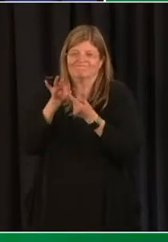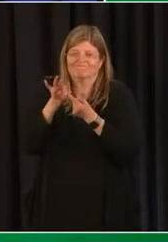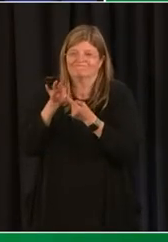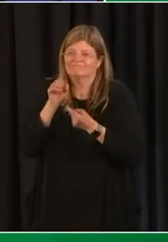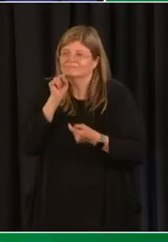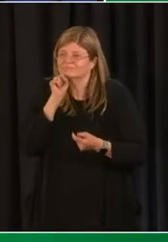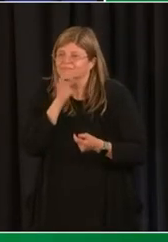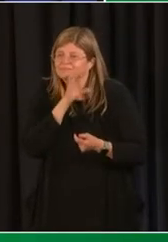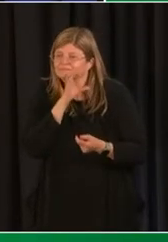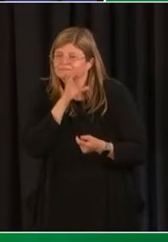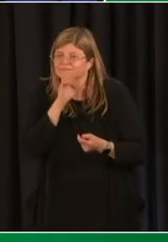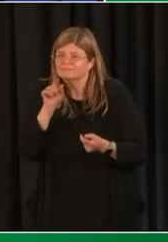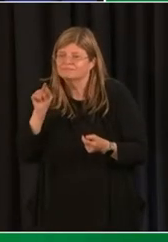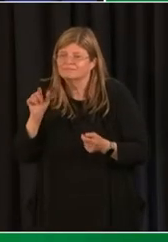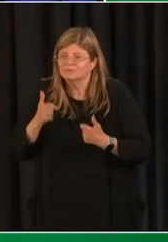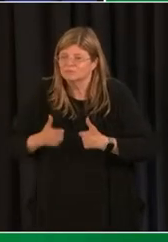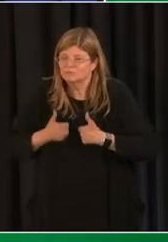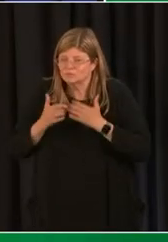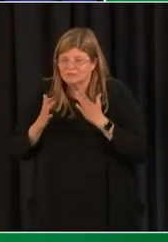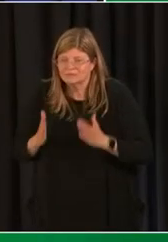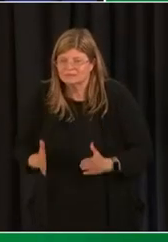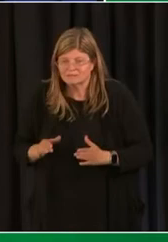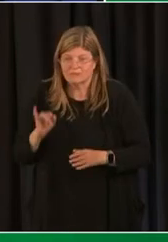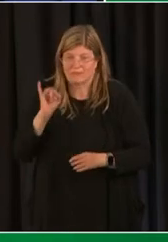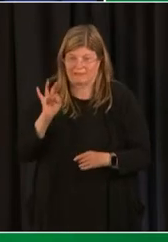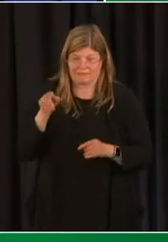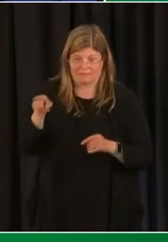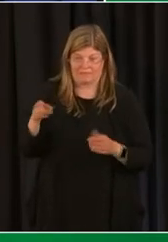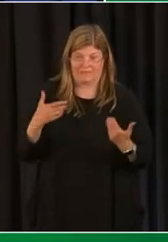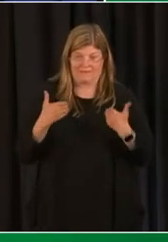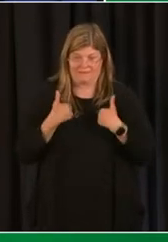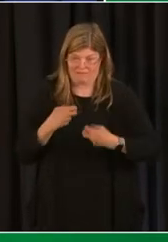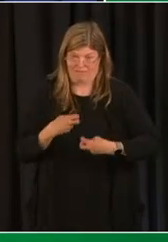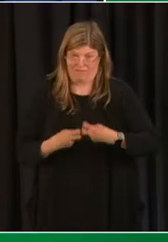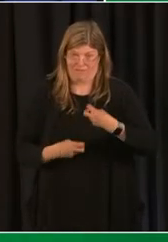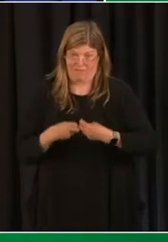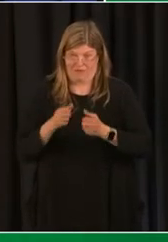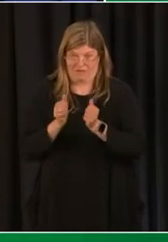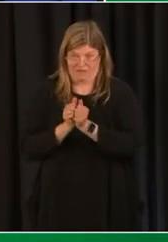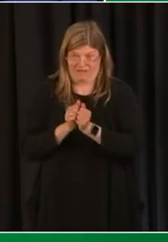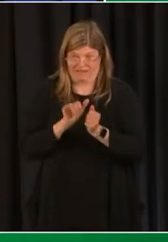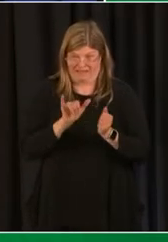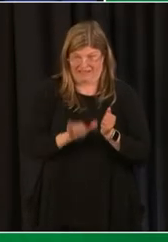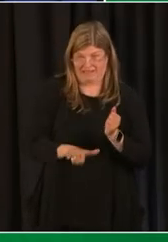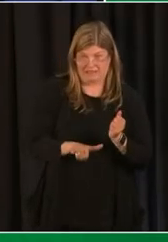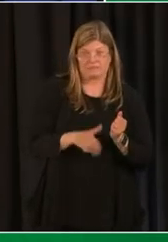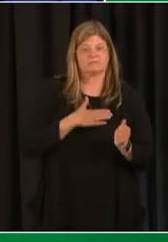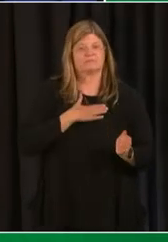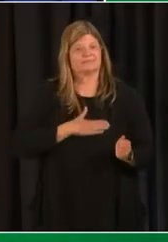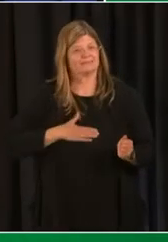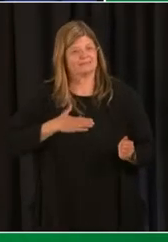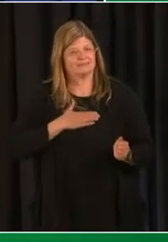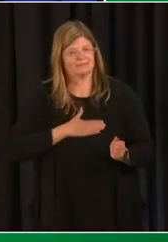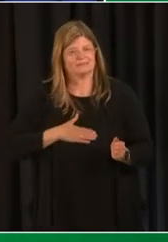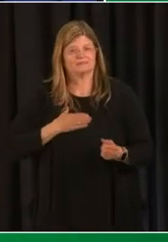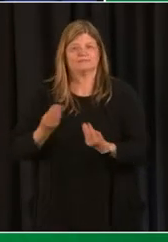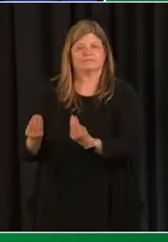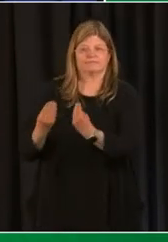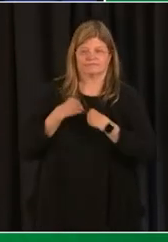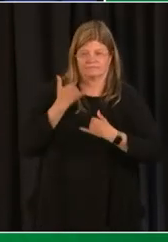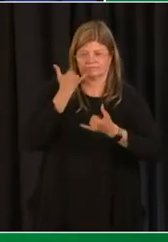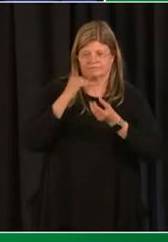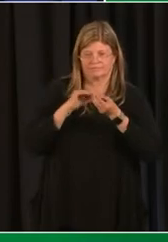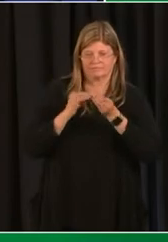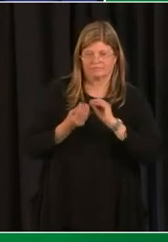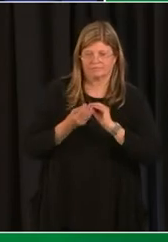senior residents. And so if you're having a problem with that, would you please give us a call so